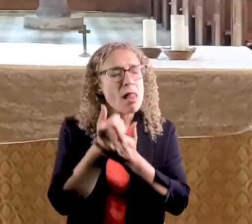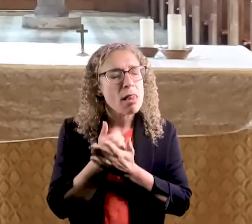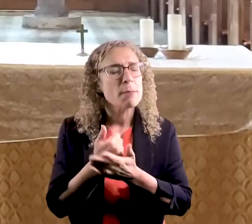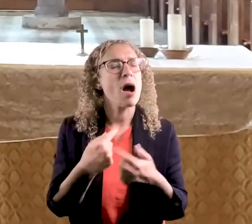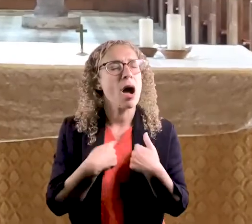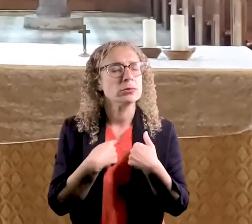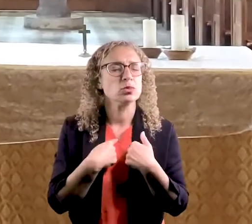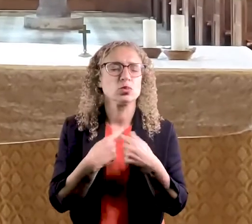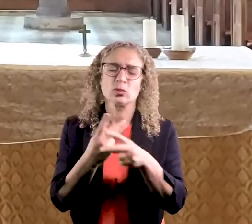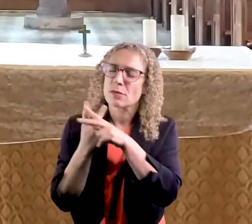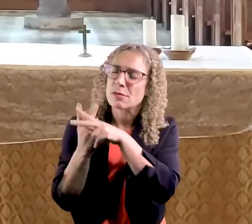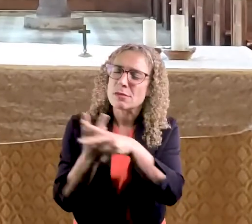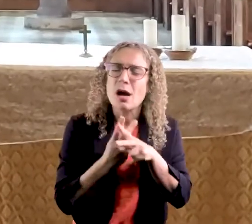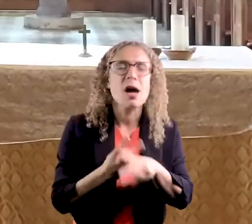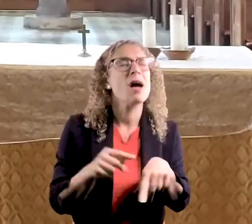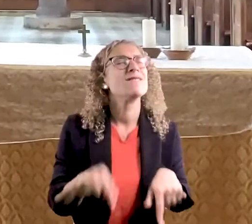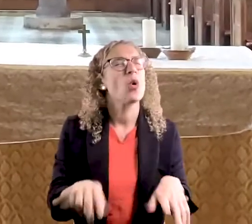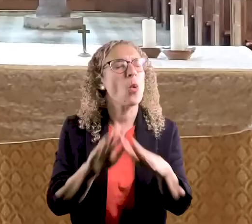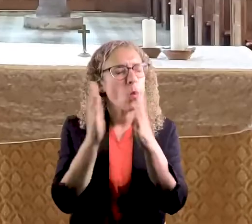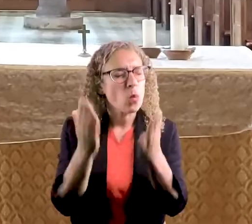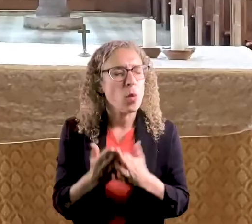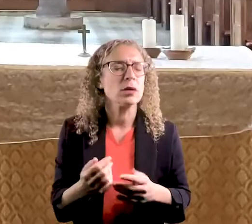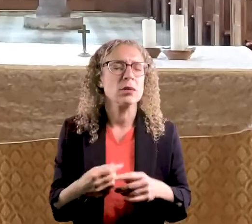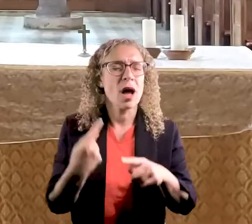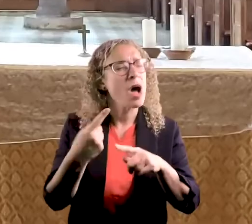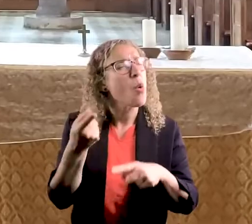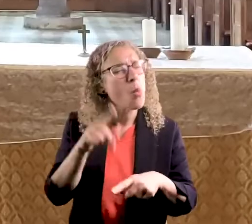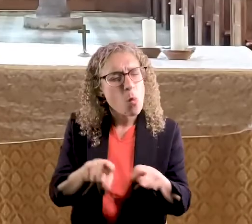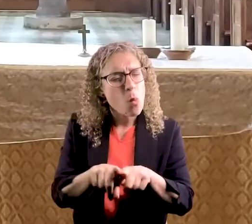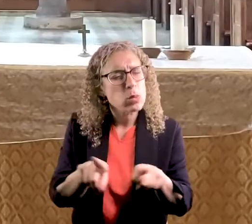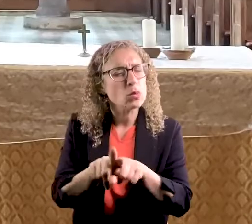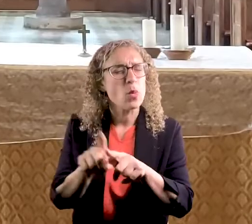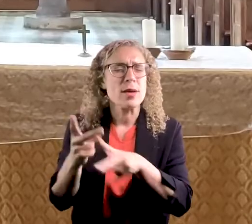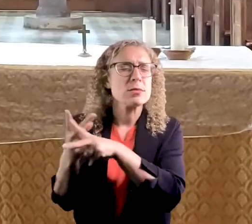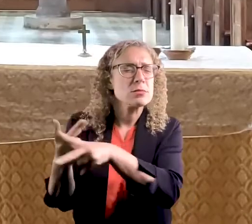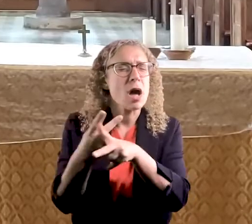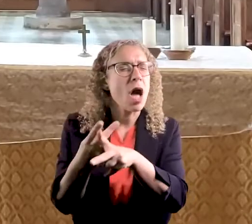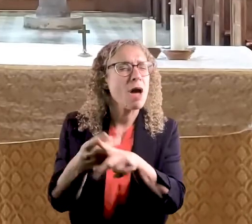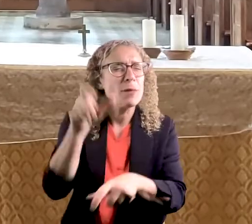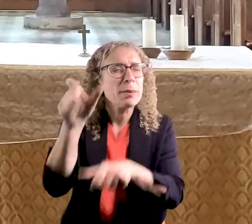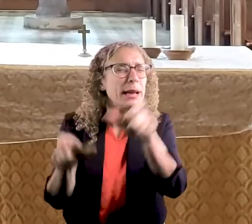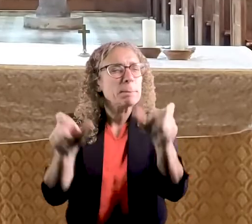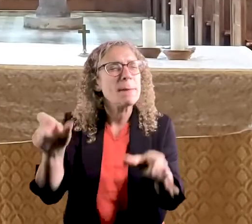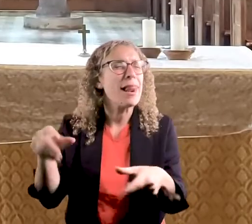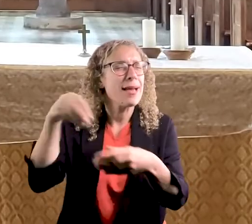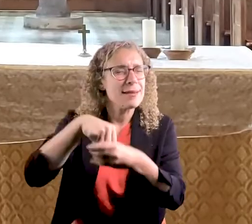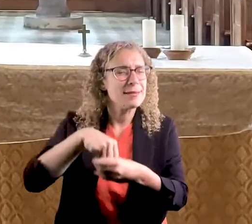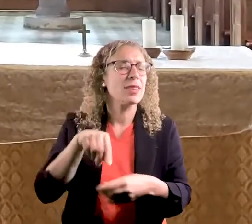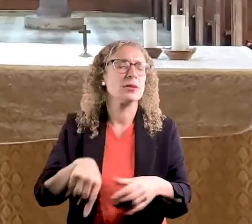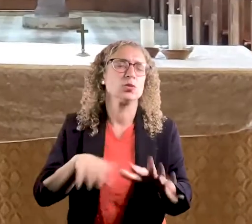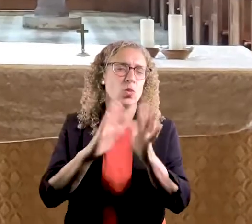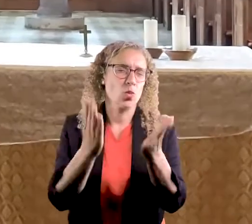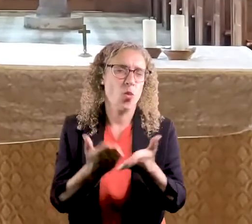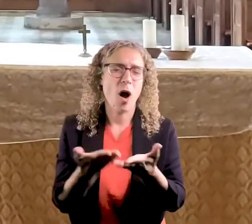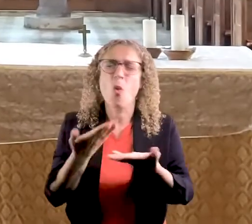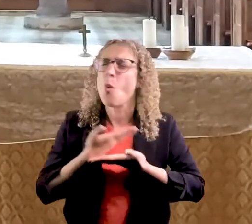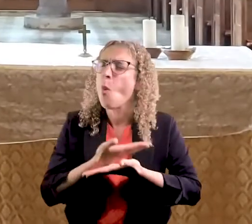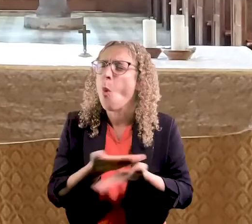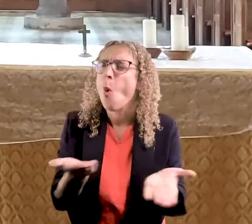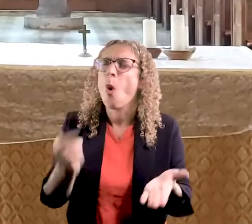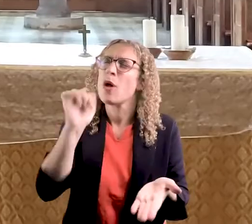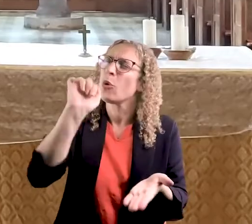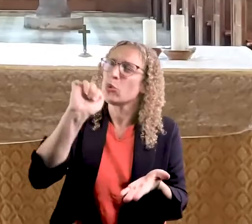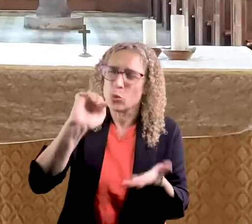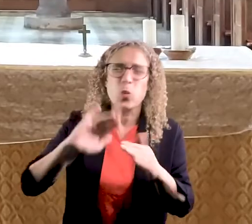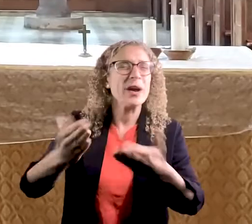Help us to care for our world and to care for those who dwell on it. Your gift of the peoples of the